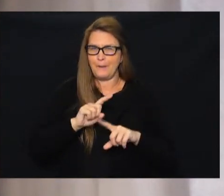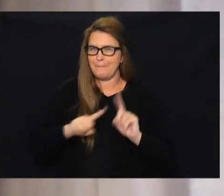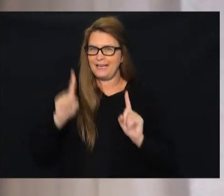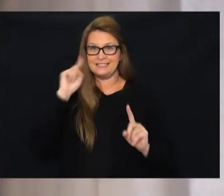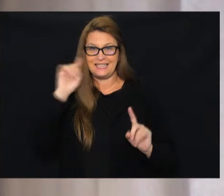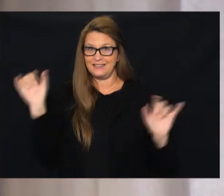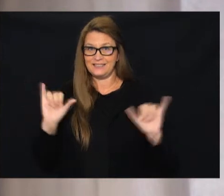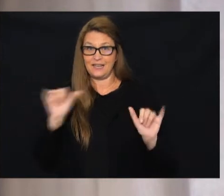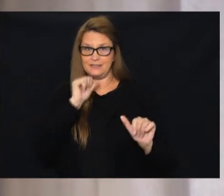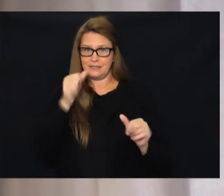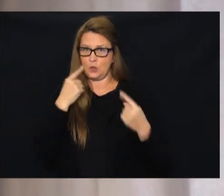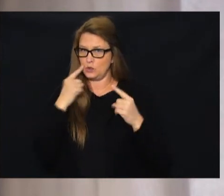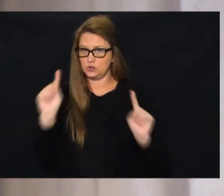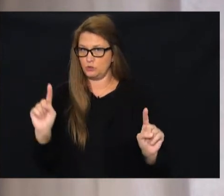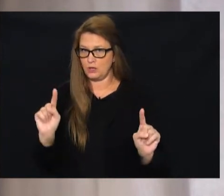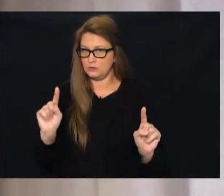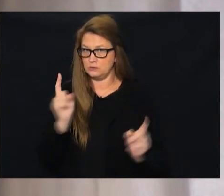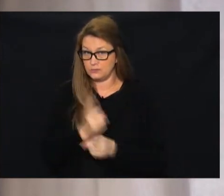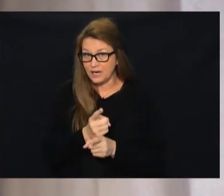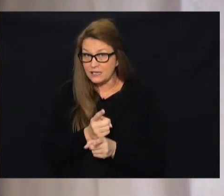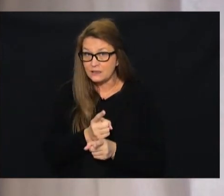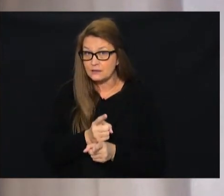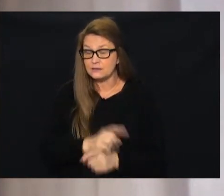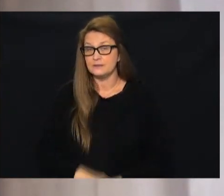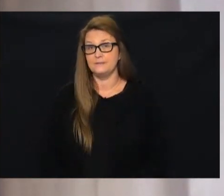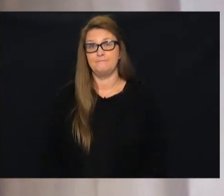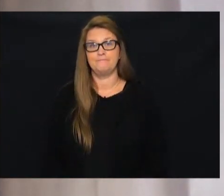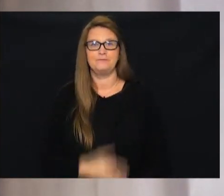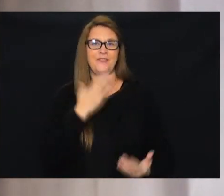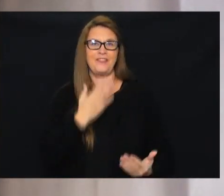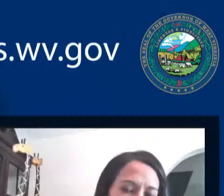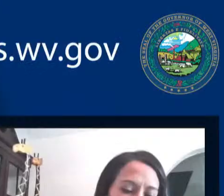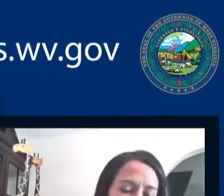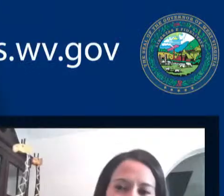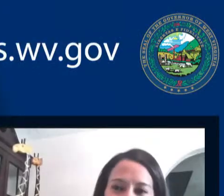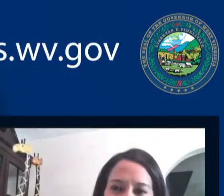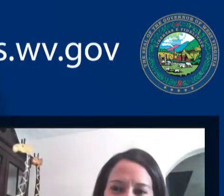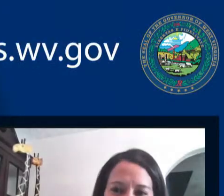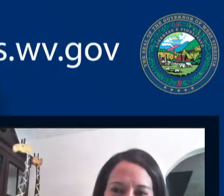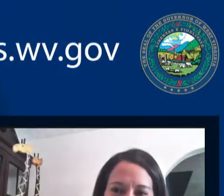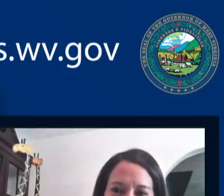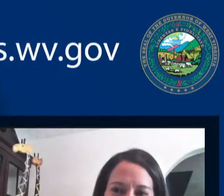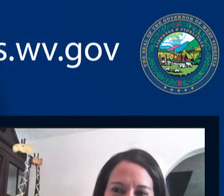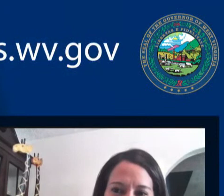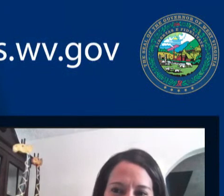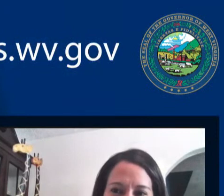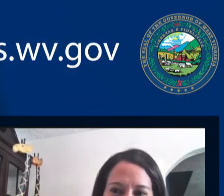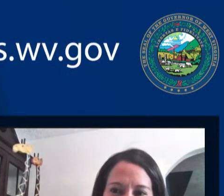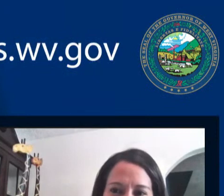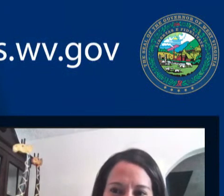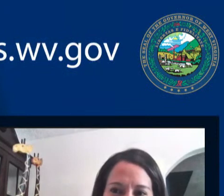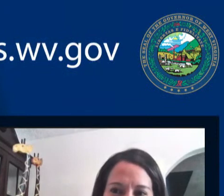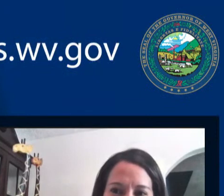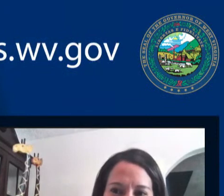not a strategy we're still pursuing. Thank you. Dr. Marsh, please.